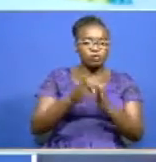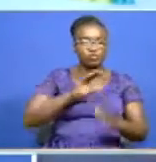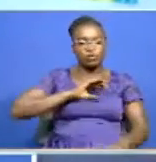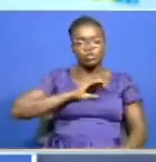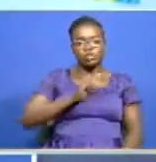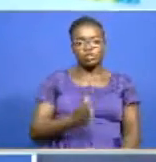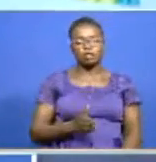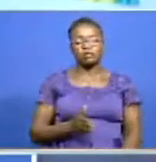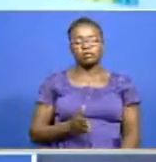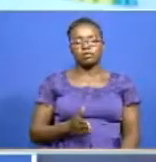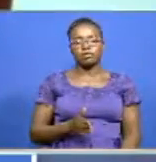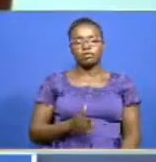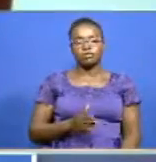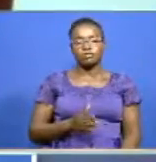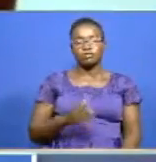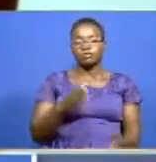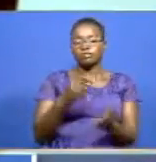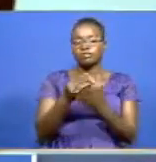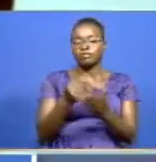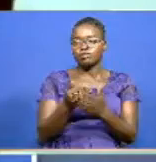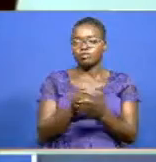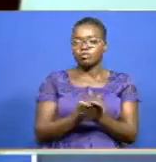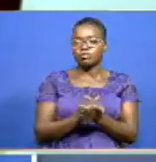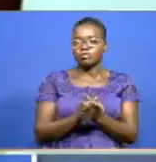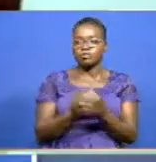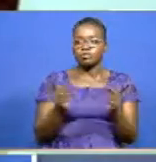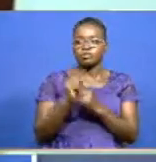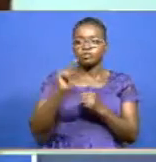owners of capital. A total of